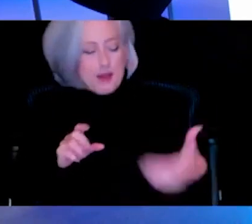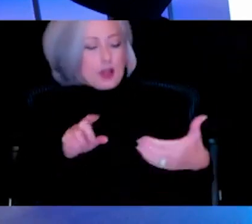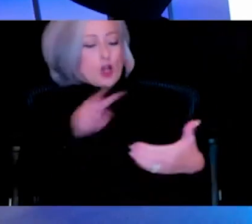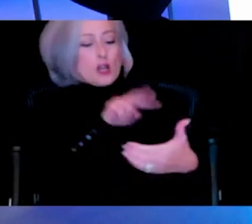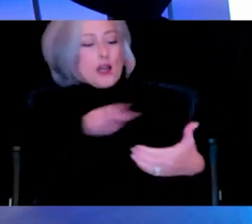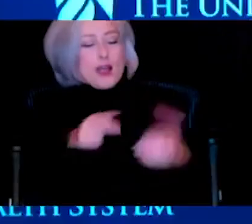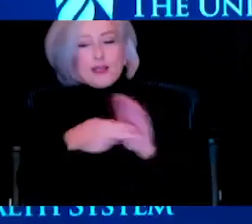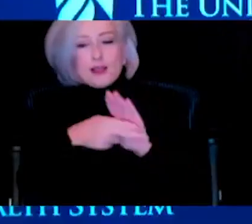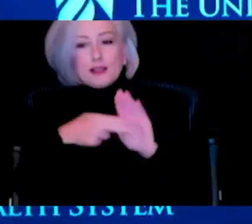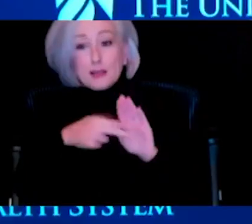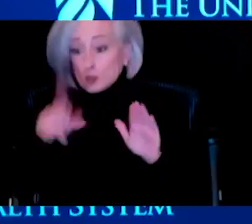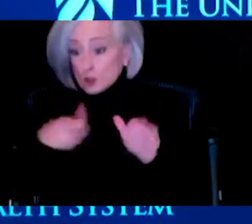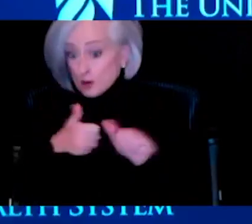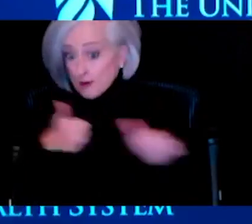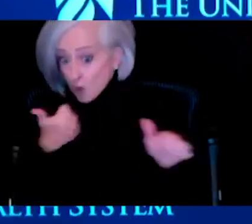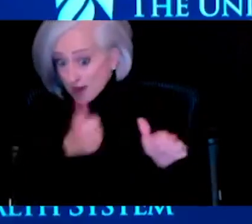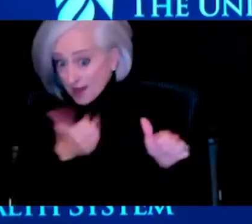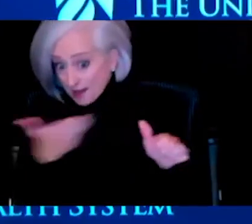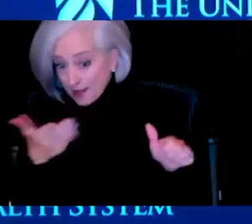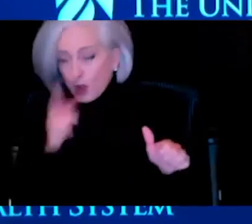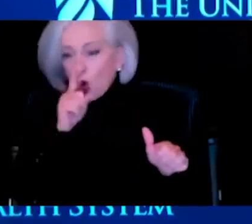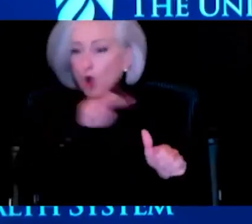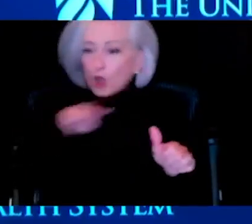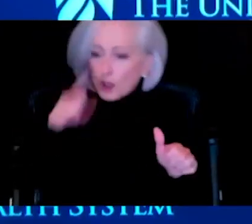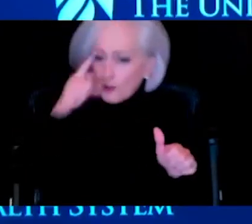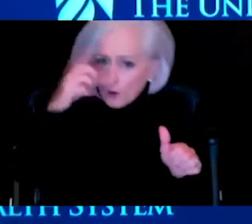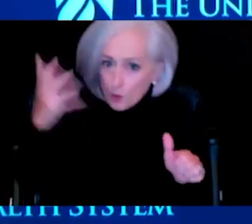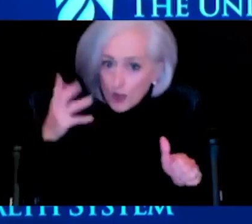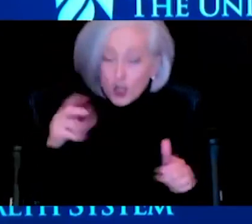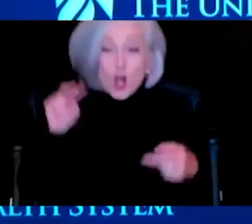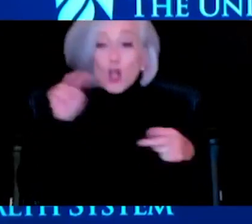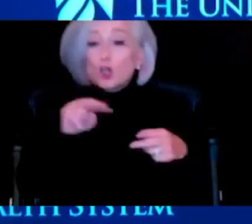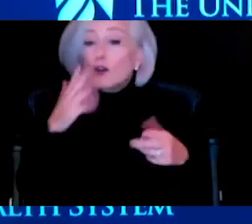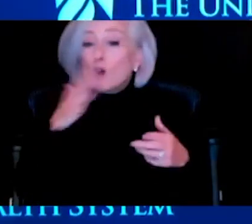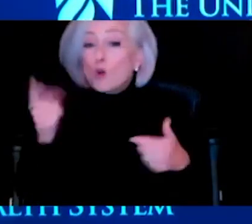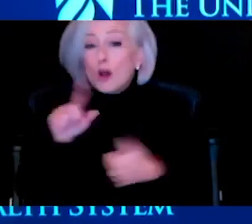for? Yeah, so the ones that they want to look for, obviously the retinol,